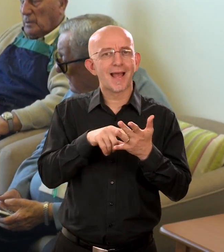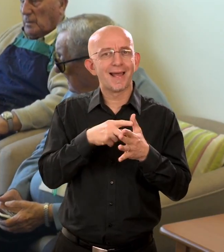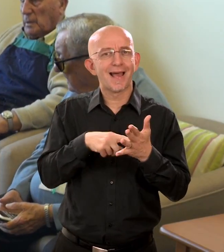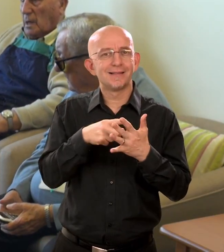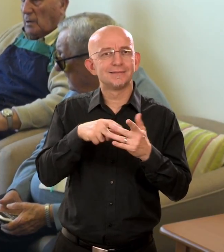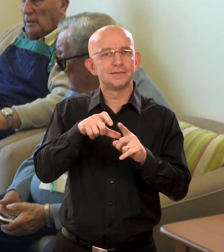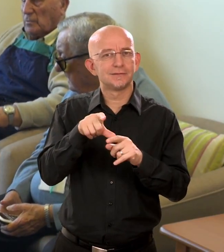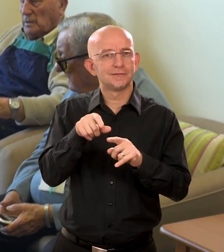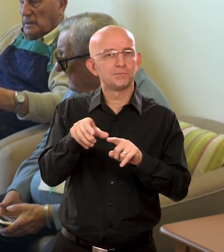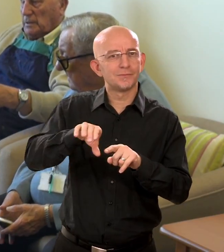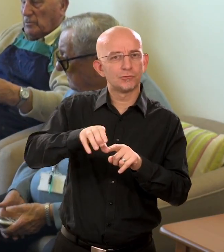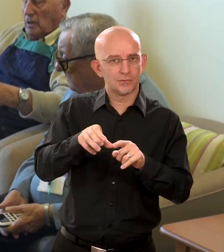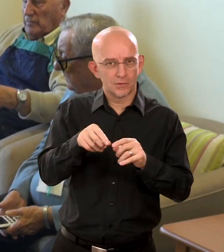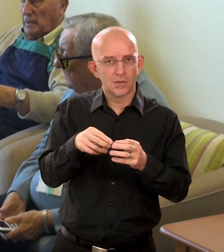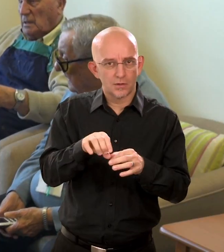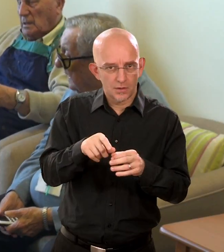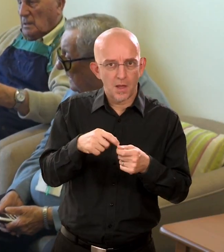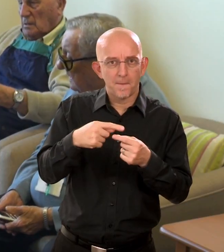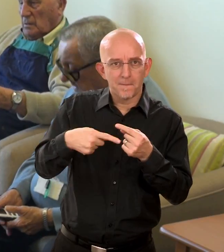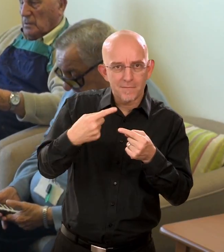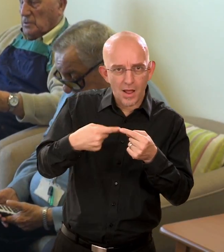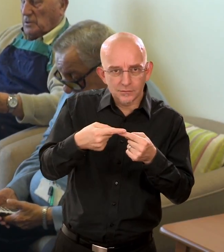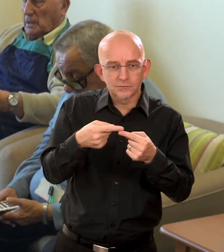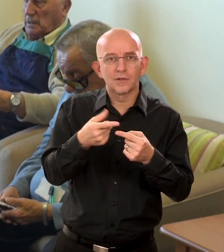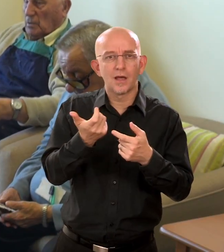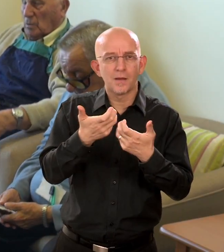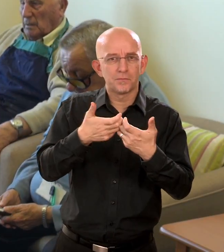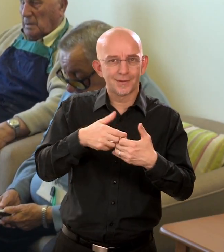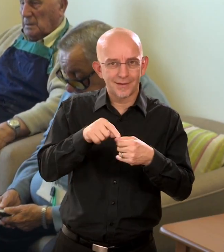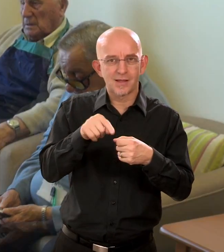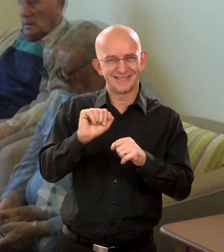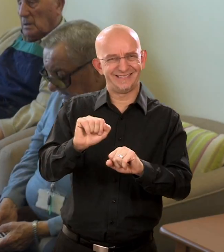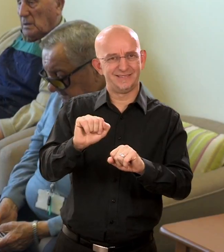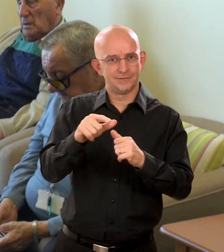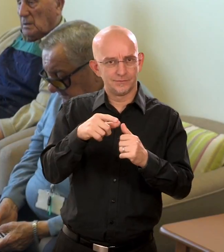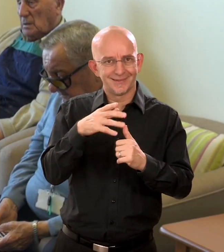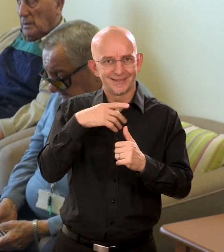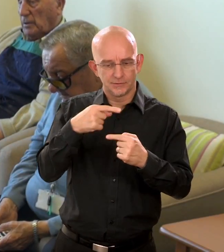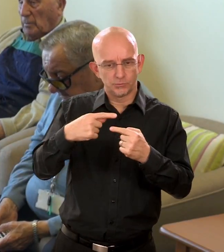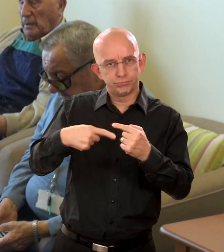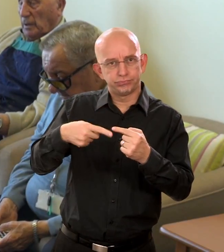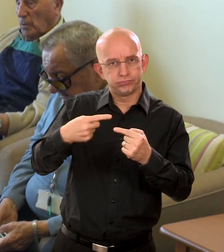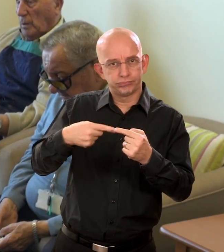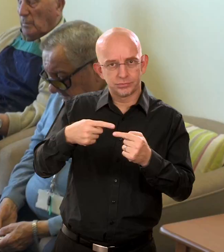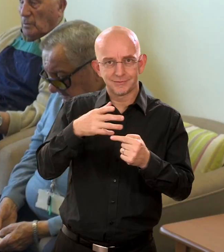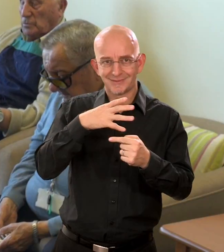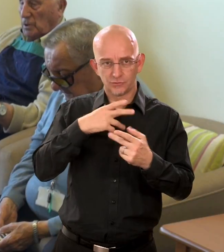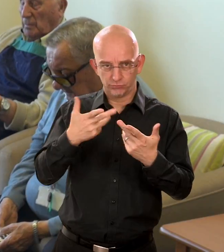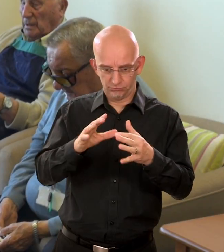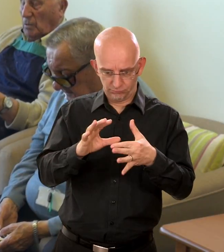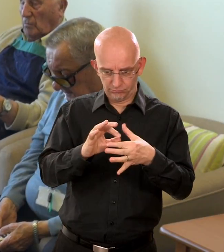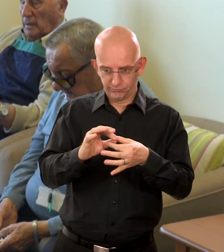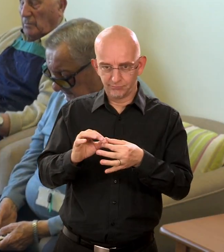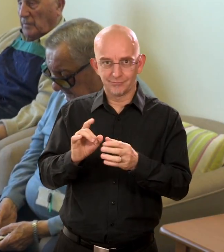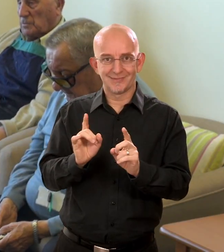in it, you Meccano that needed driving. Yeah. You could just connect it all up. Yeah. You can make, windmills. You